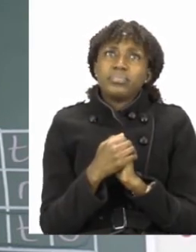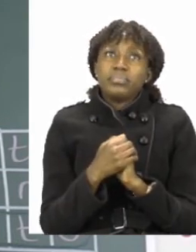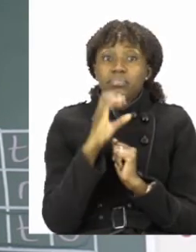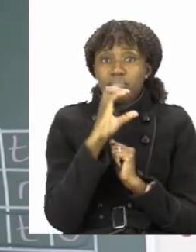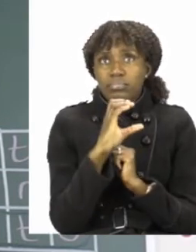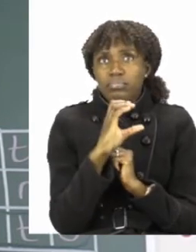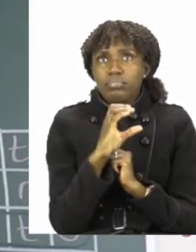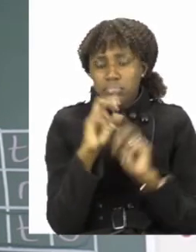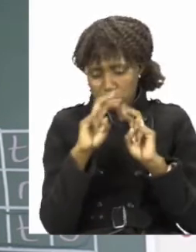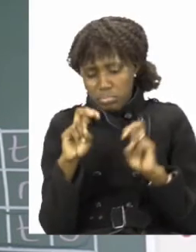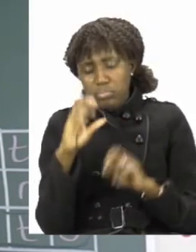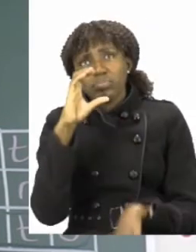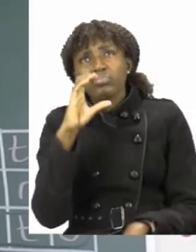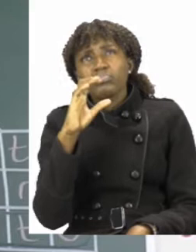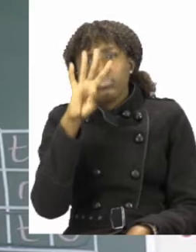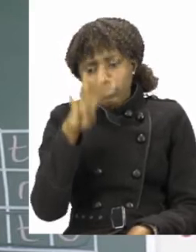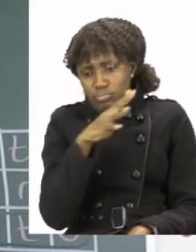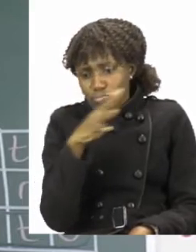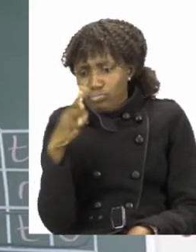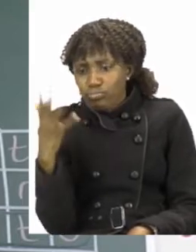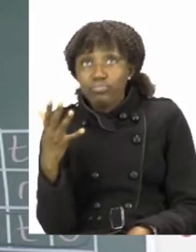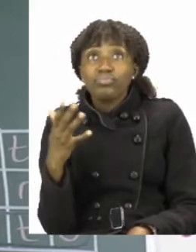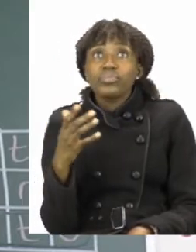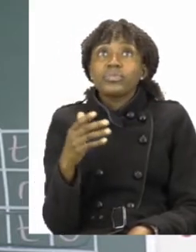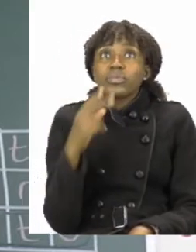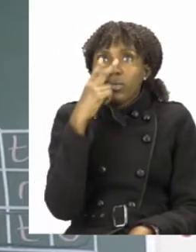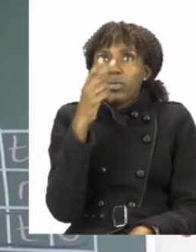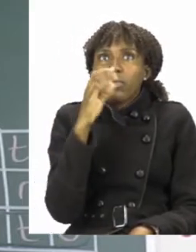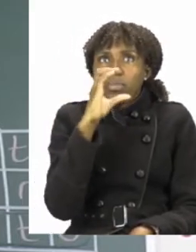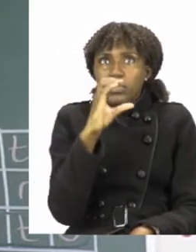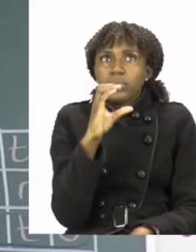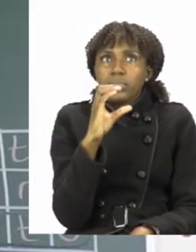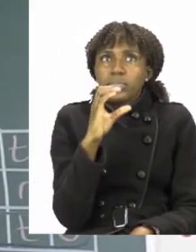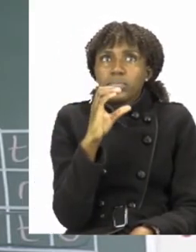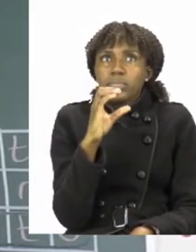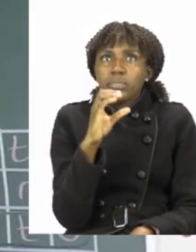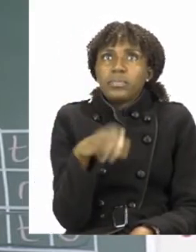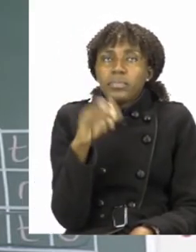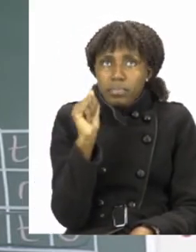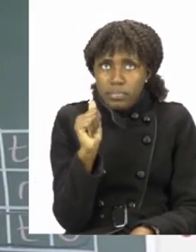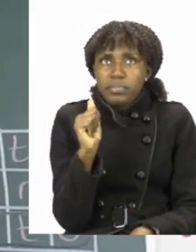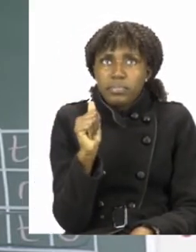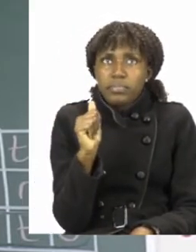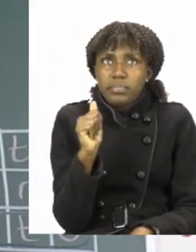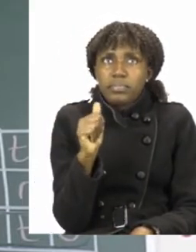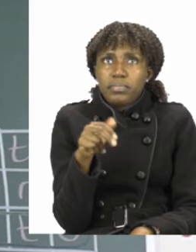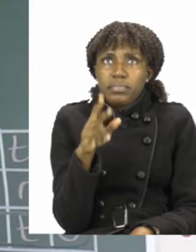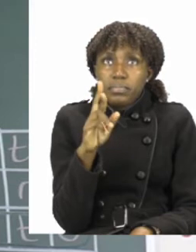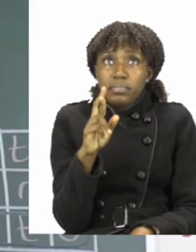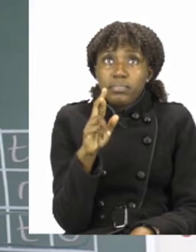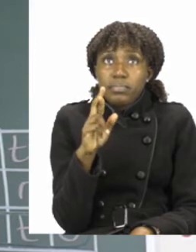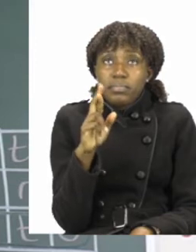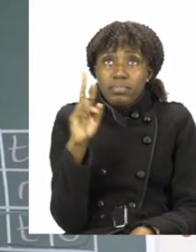with our C. We have a C here, an A, oh,